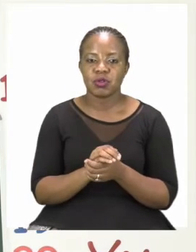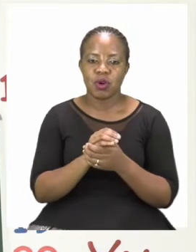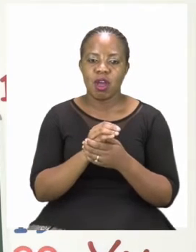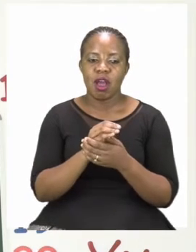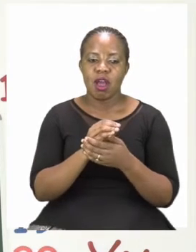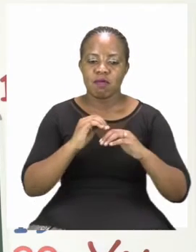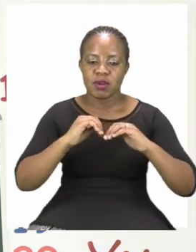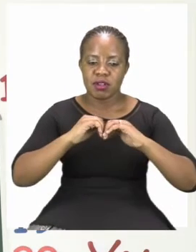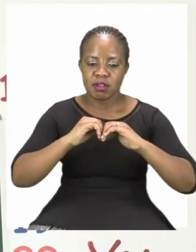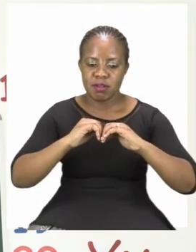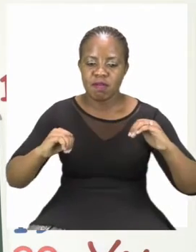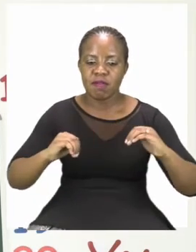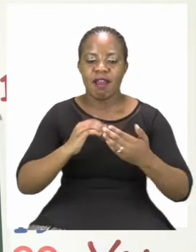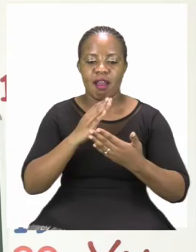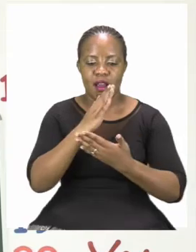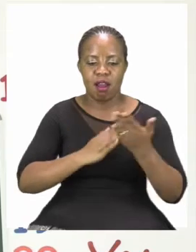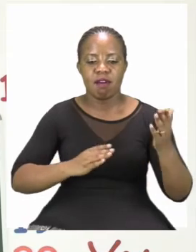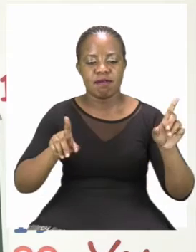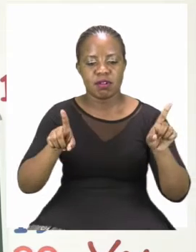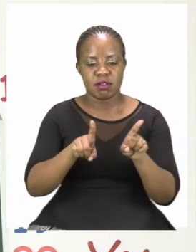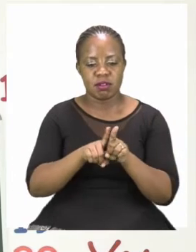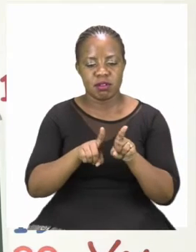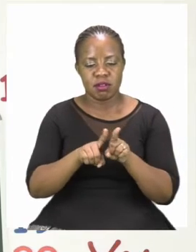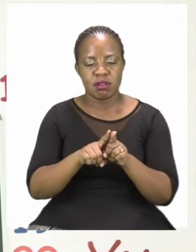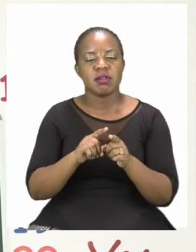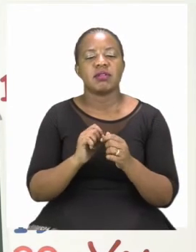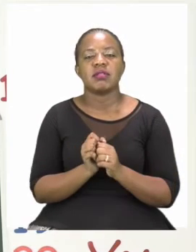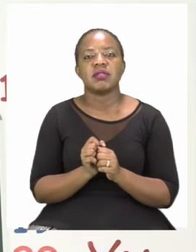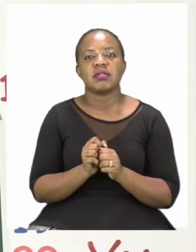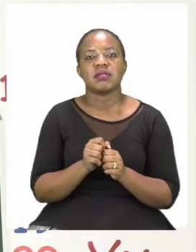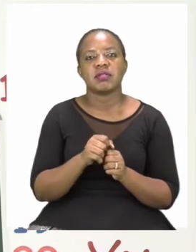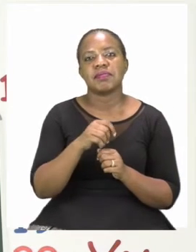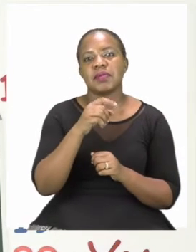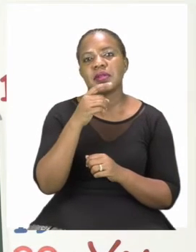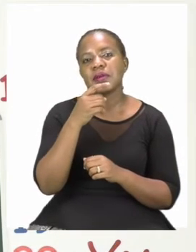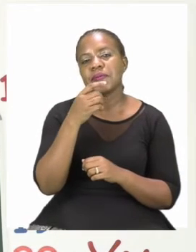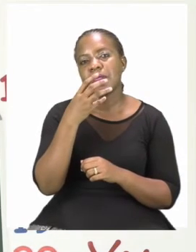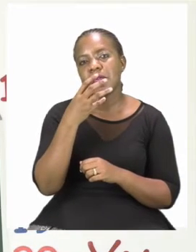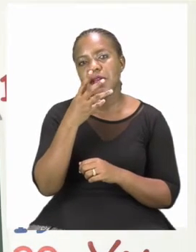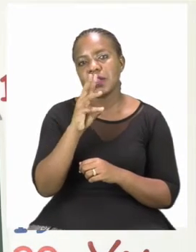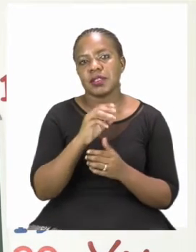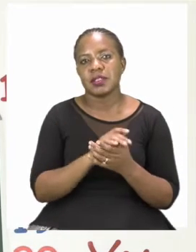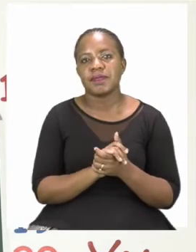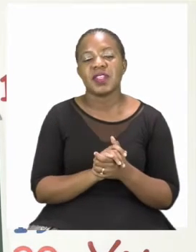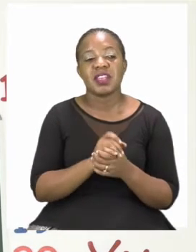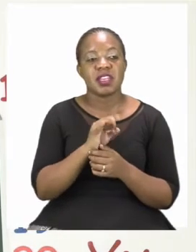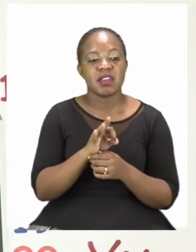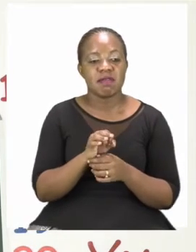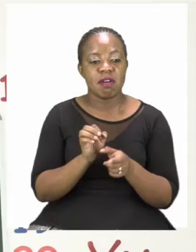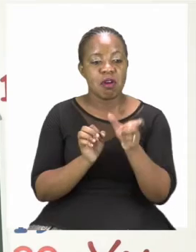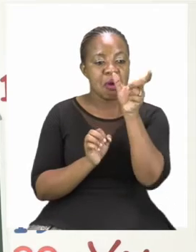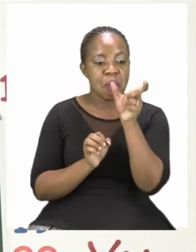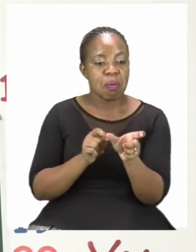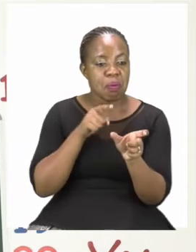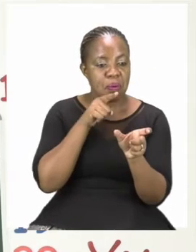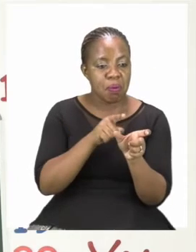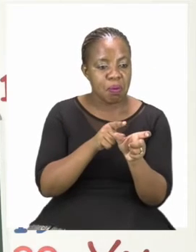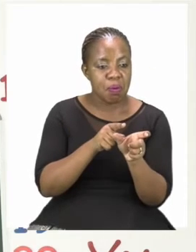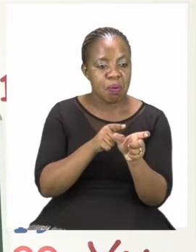are used to see, and not just see, they are also used to